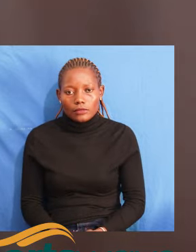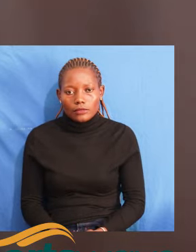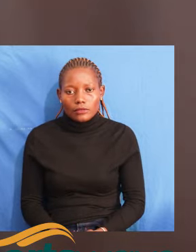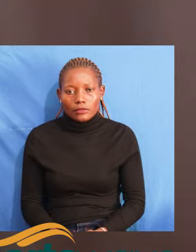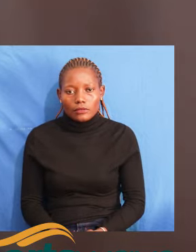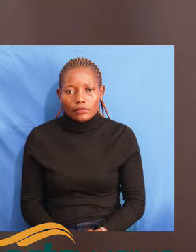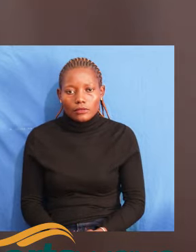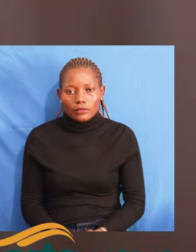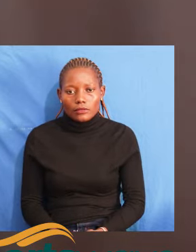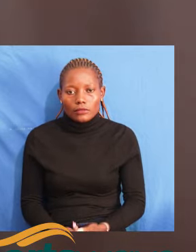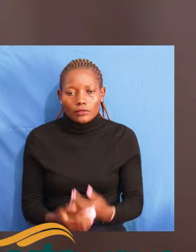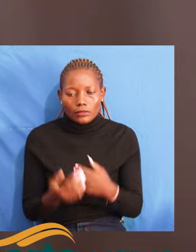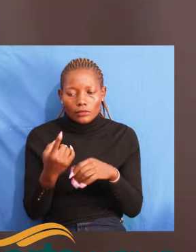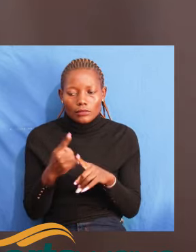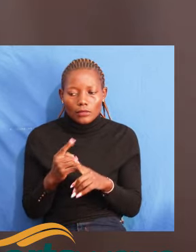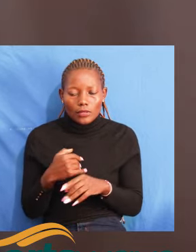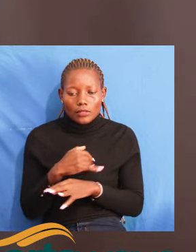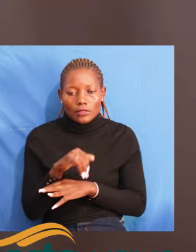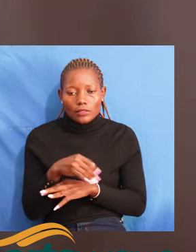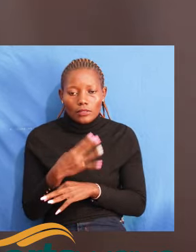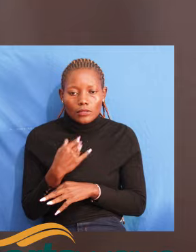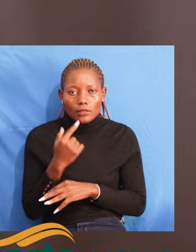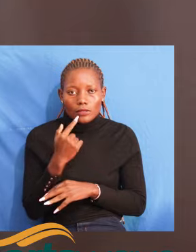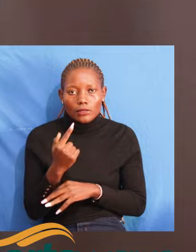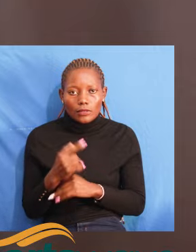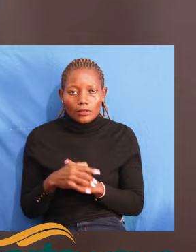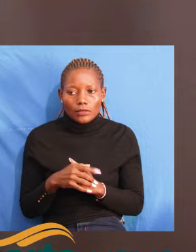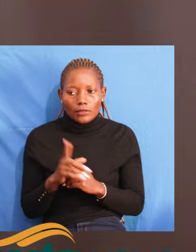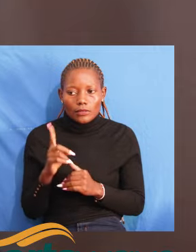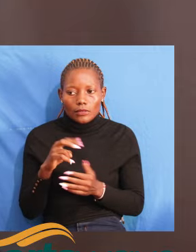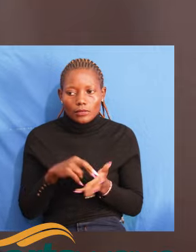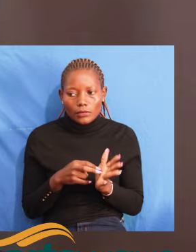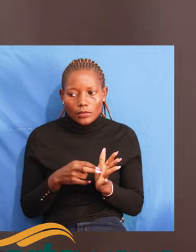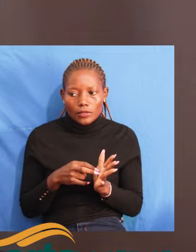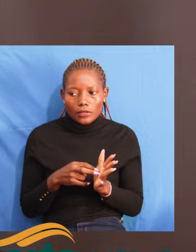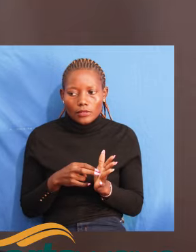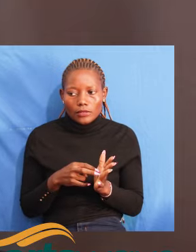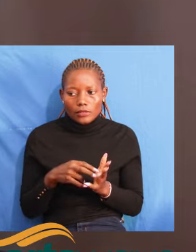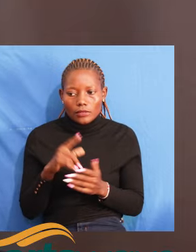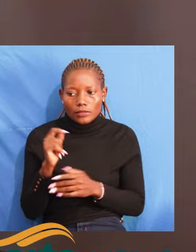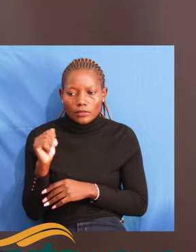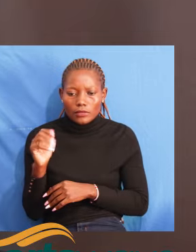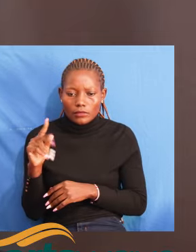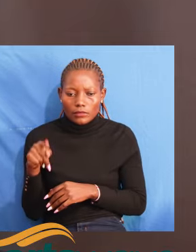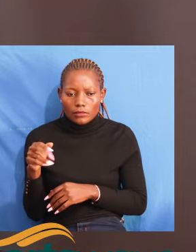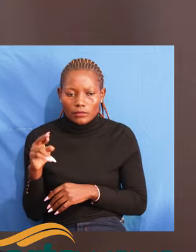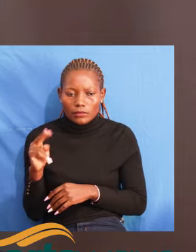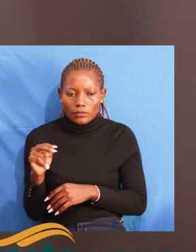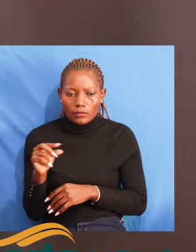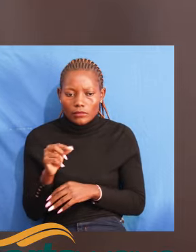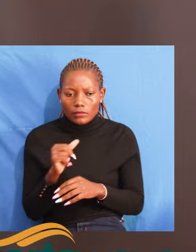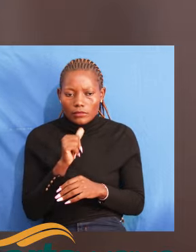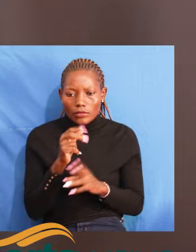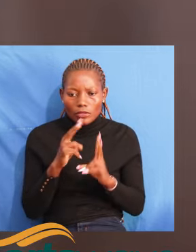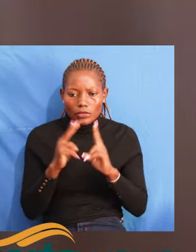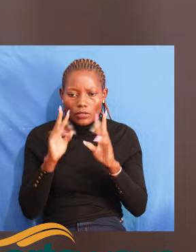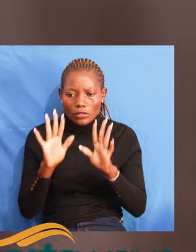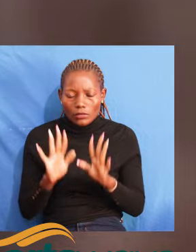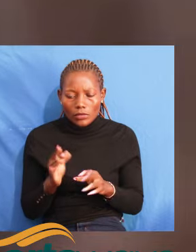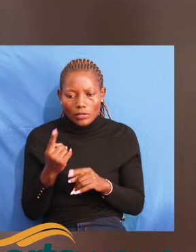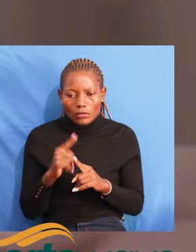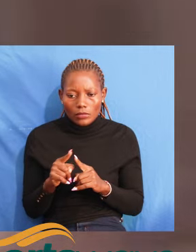But I just wanted to say tapering is, I didn't want to say tapering is not very important, but I just wanted to say